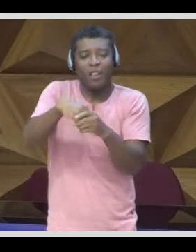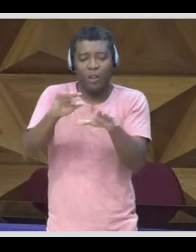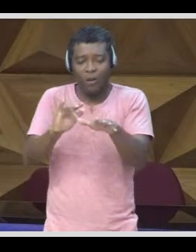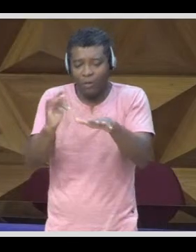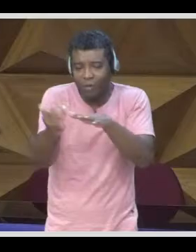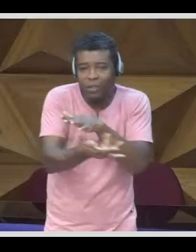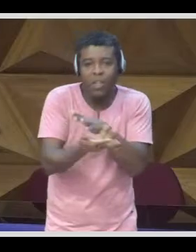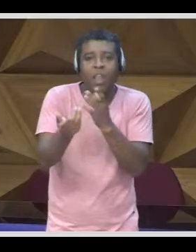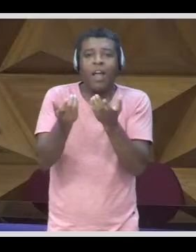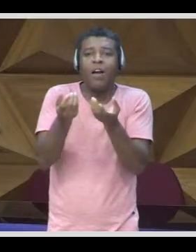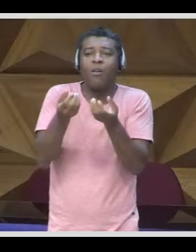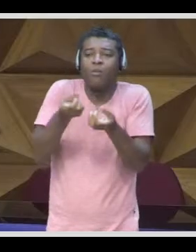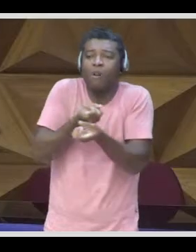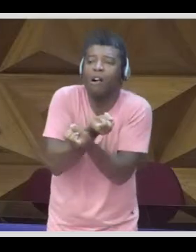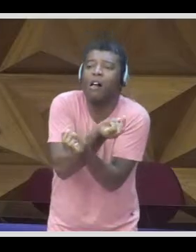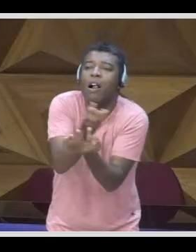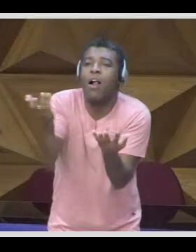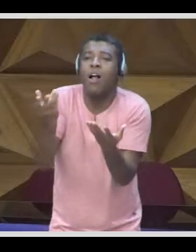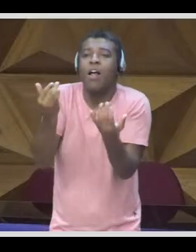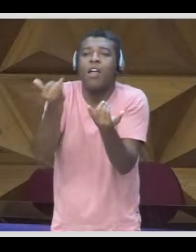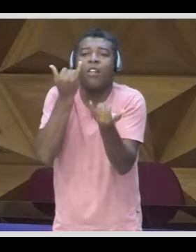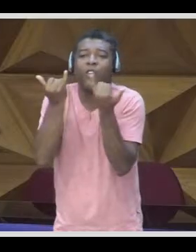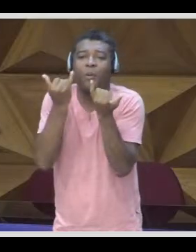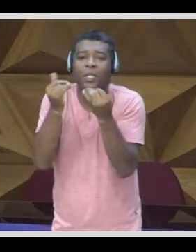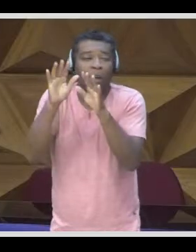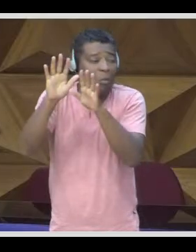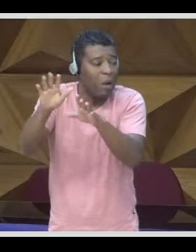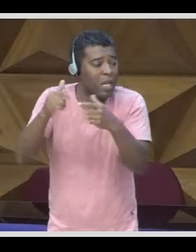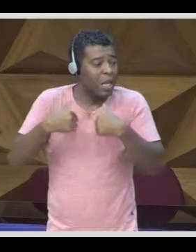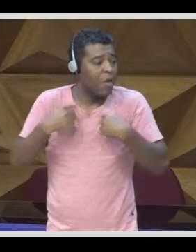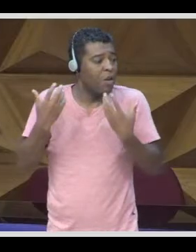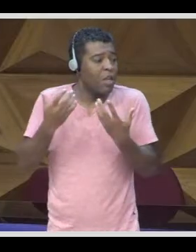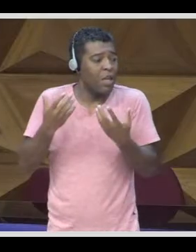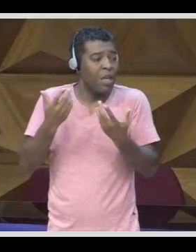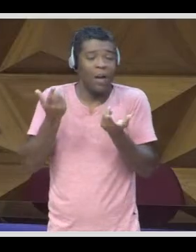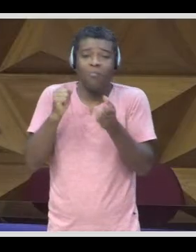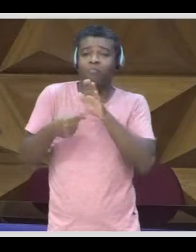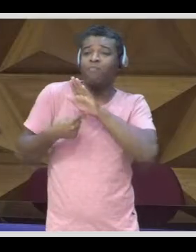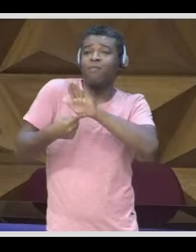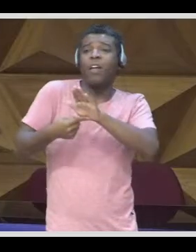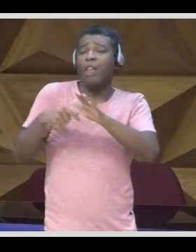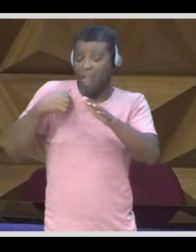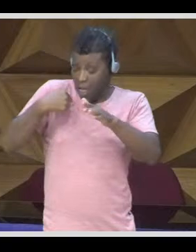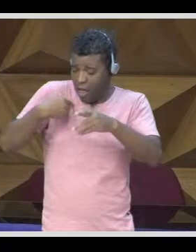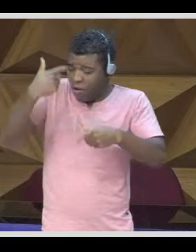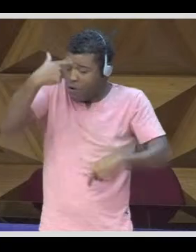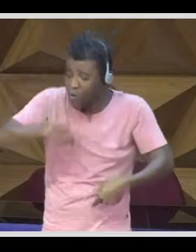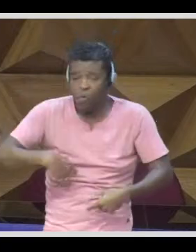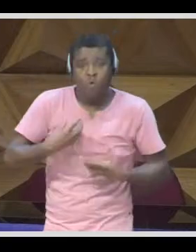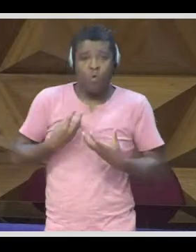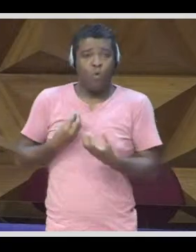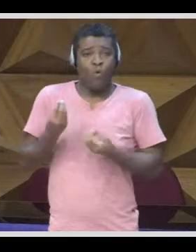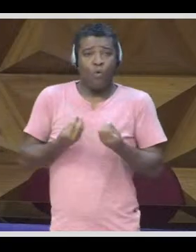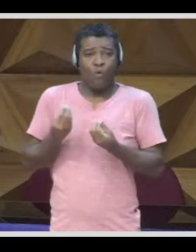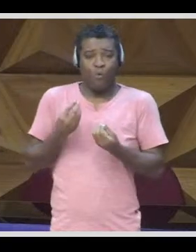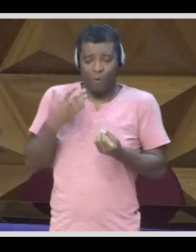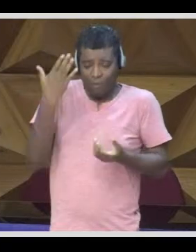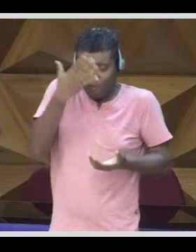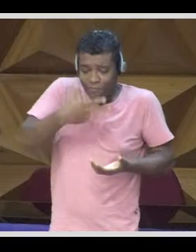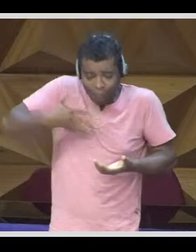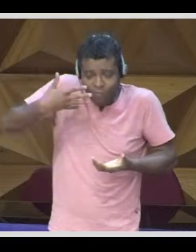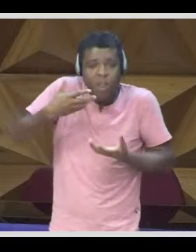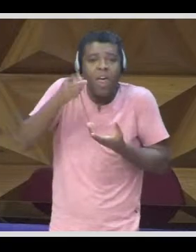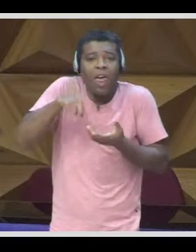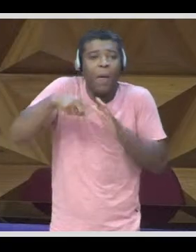you a picture of me as a researcher, because it might be different from some of you. My background is on